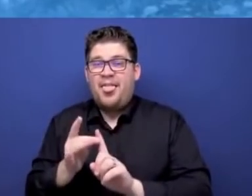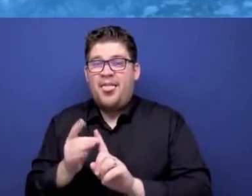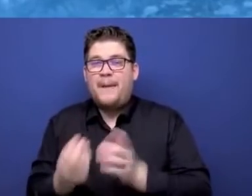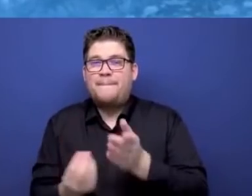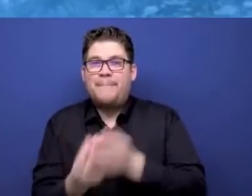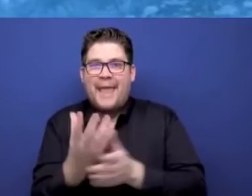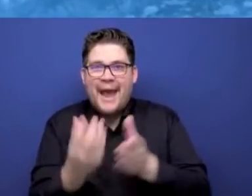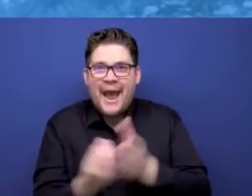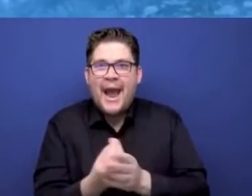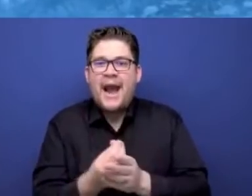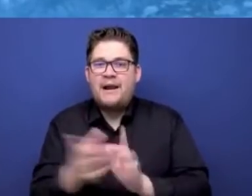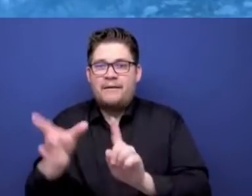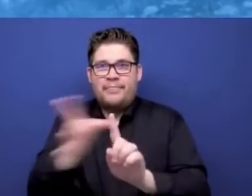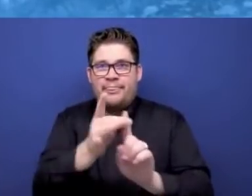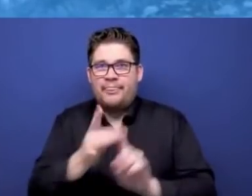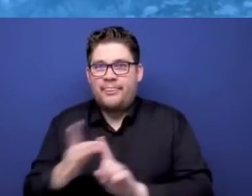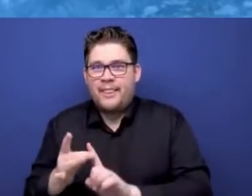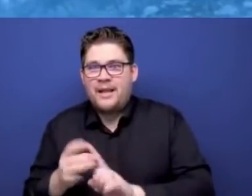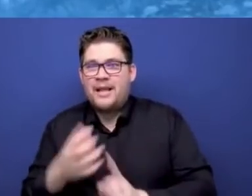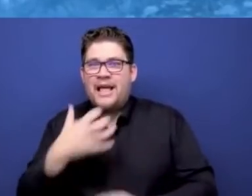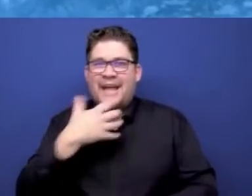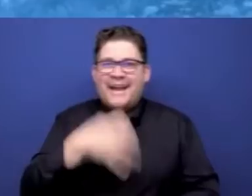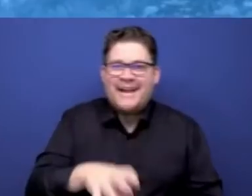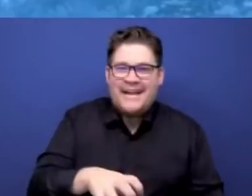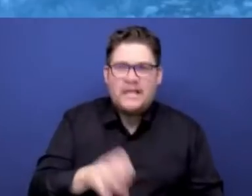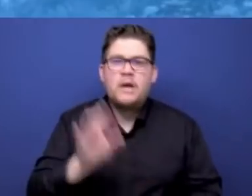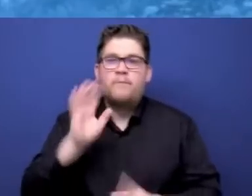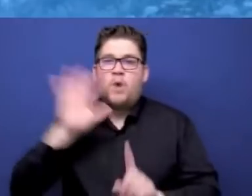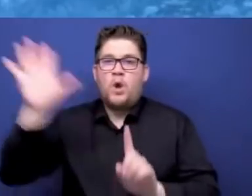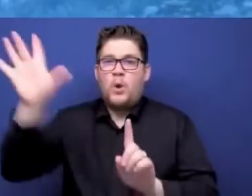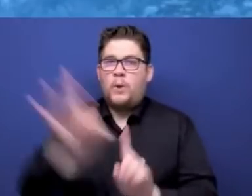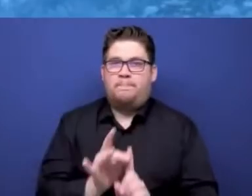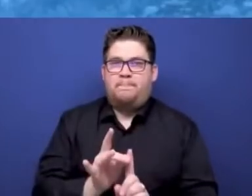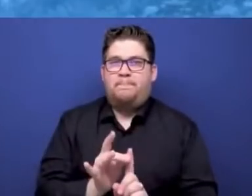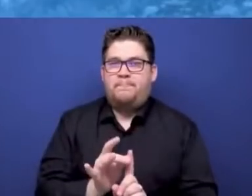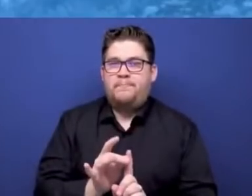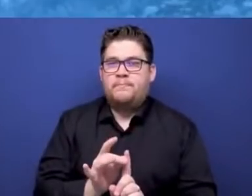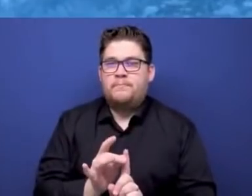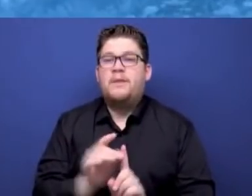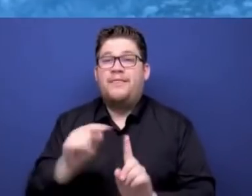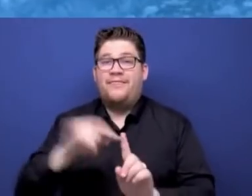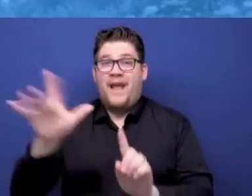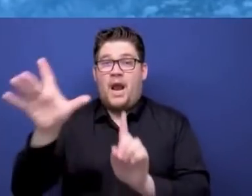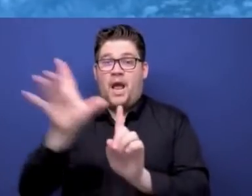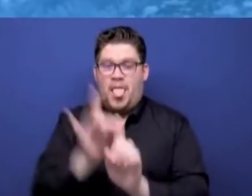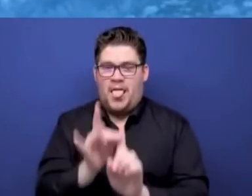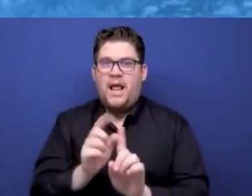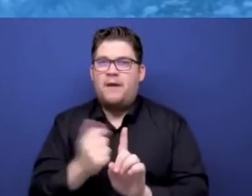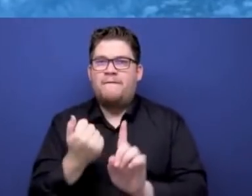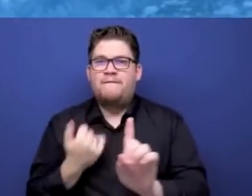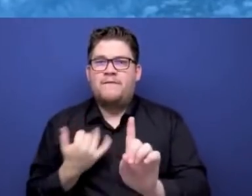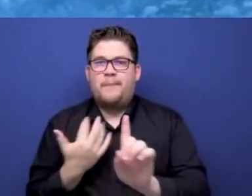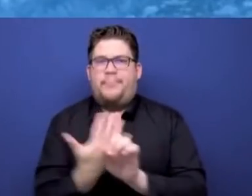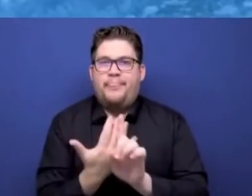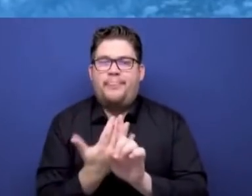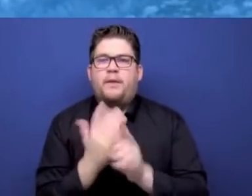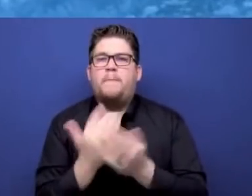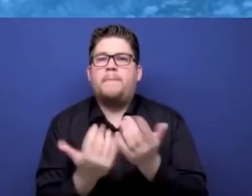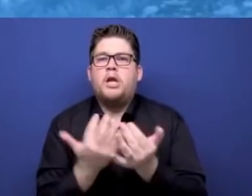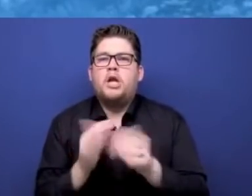evaporate as quickly to help slow the fire down and suppress the fire to allow ground crews to get into that area and